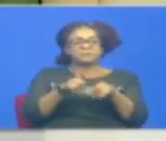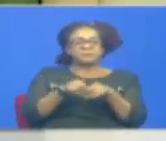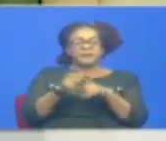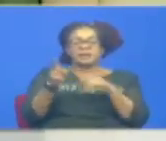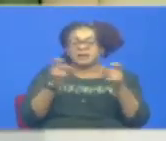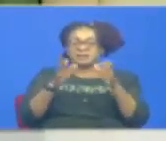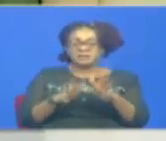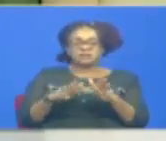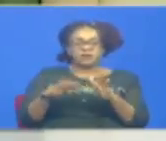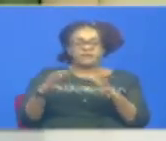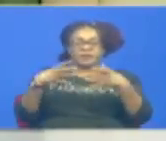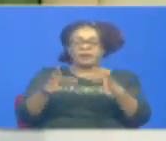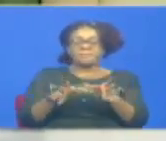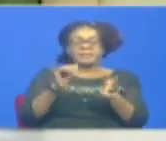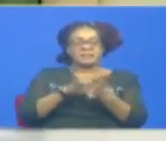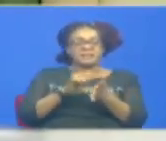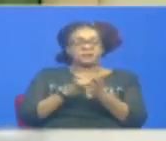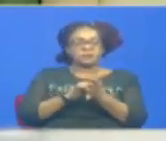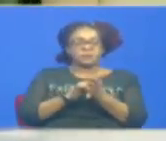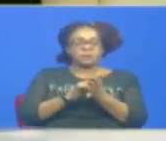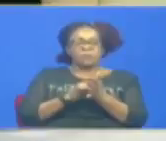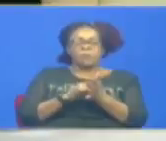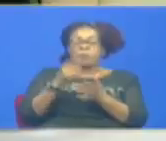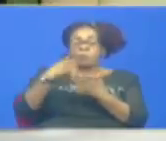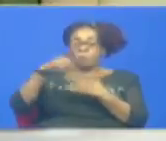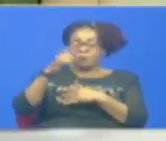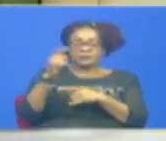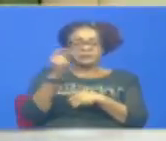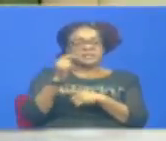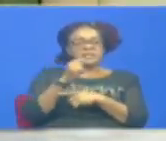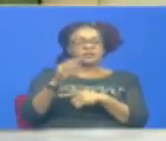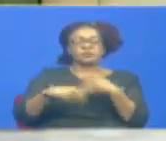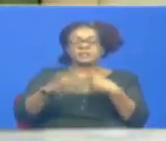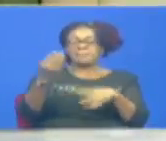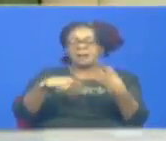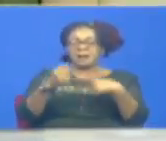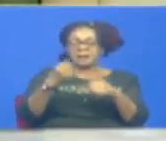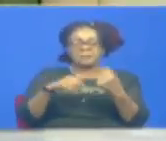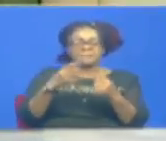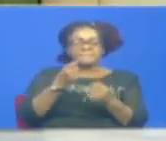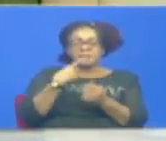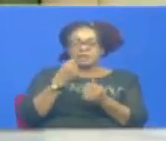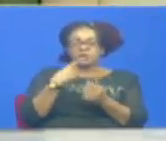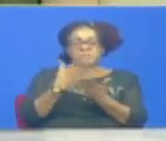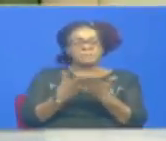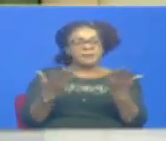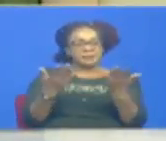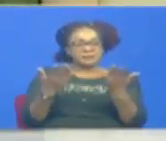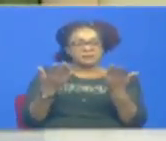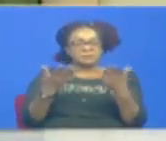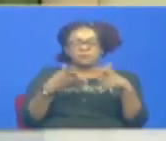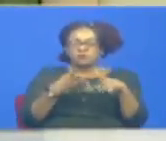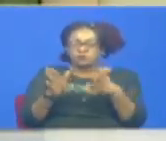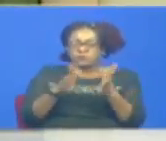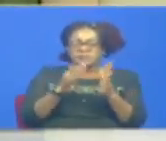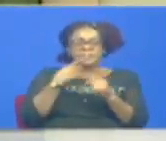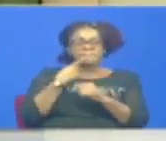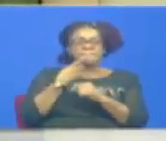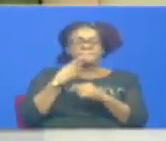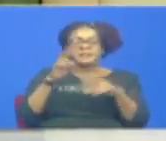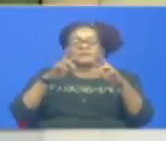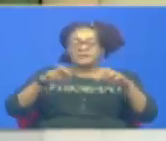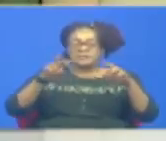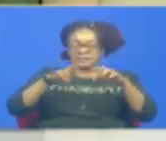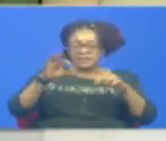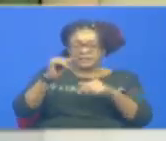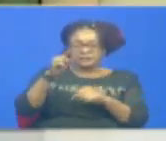of the companies that won tenders to supply inflated medical supplies. Sources within the investigating